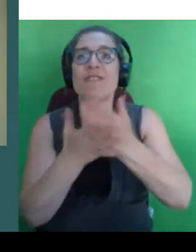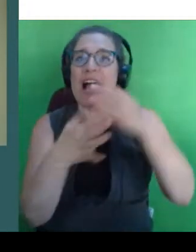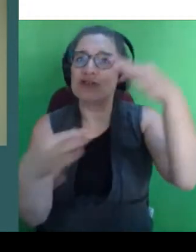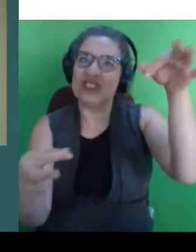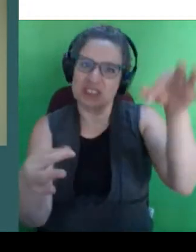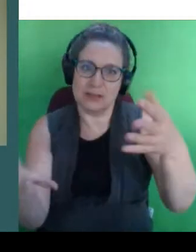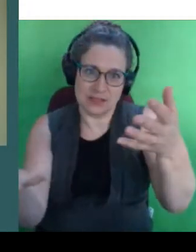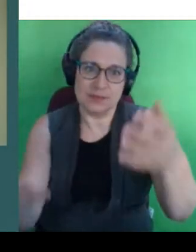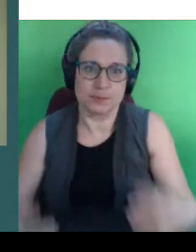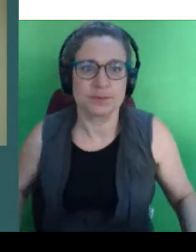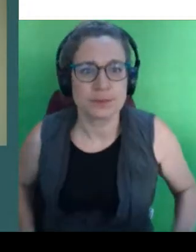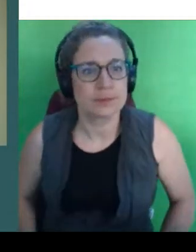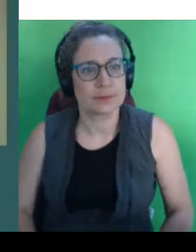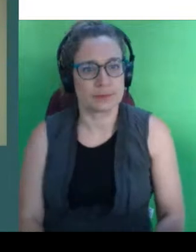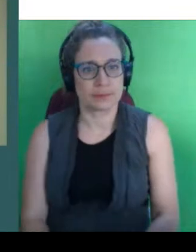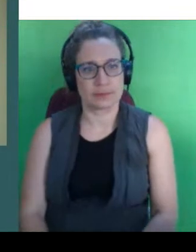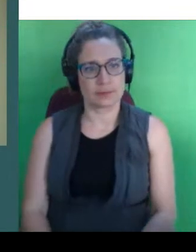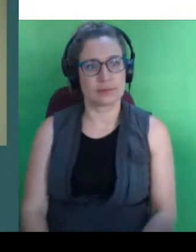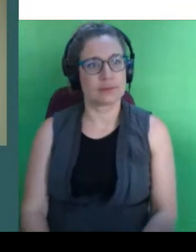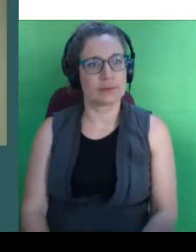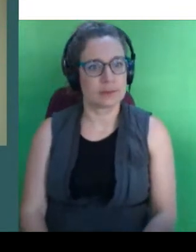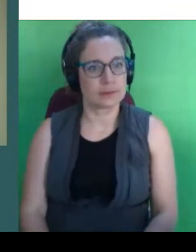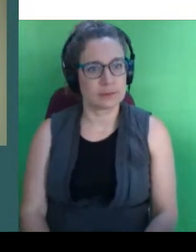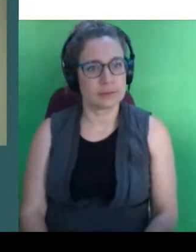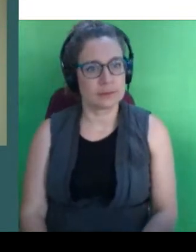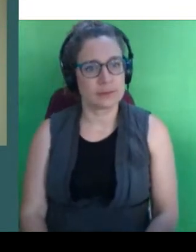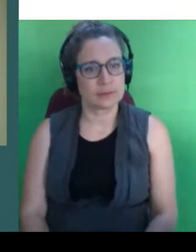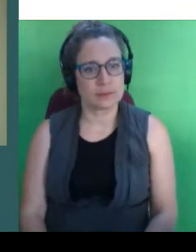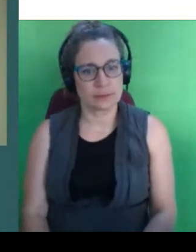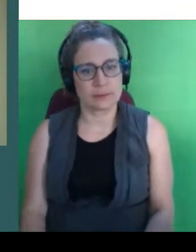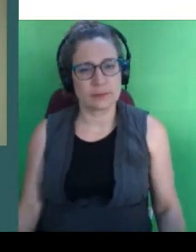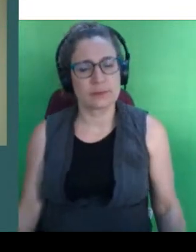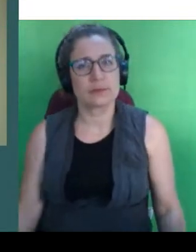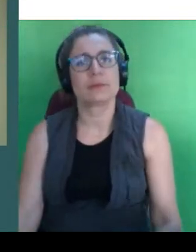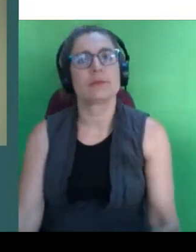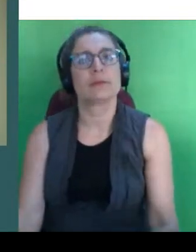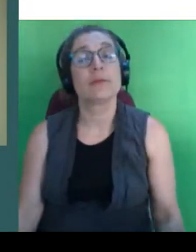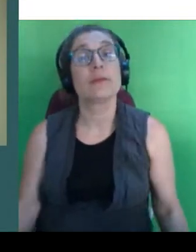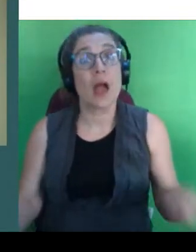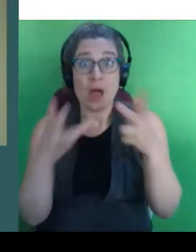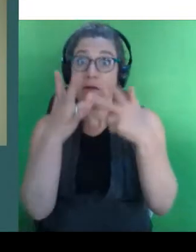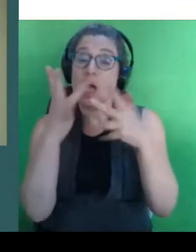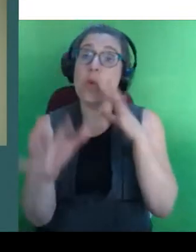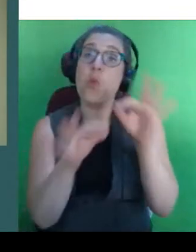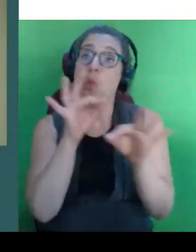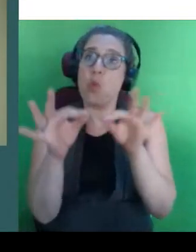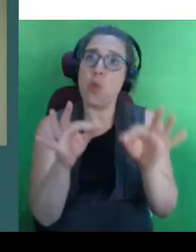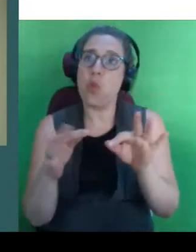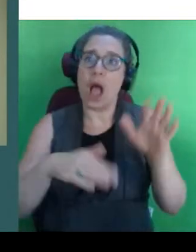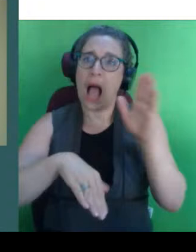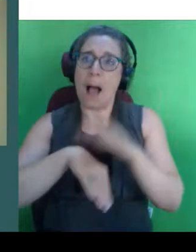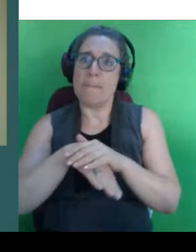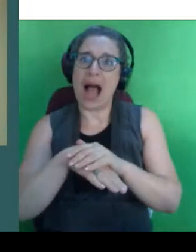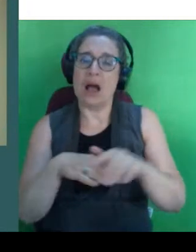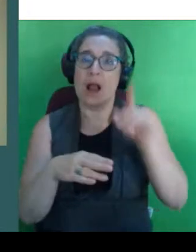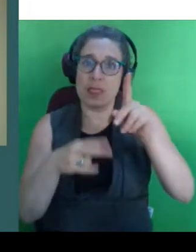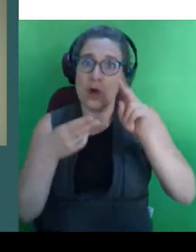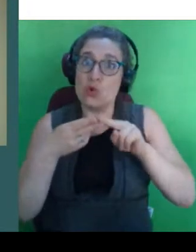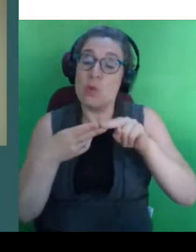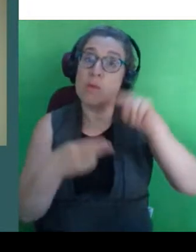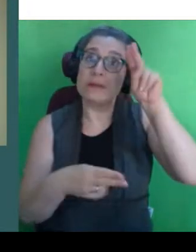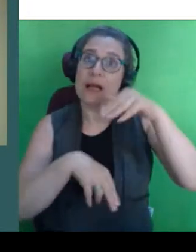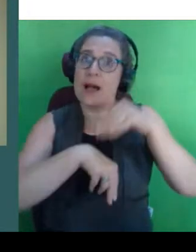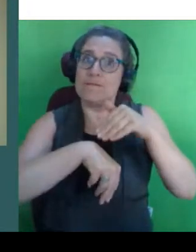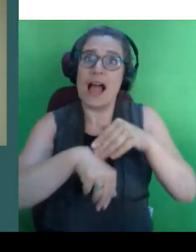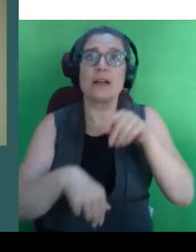Thank you. There's another interesting one here. How much should you be concerned about the cumulative effects of inhaled corticosteroids